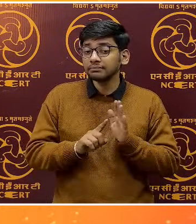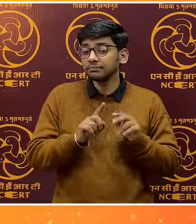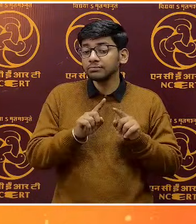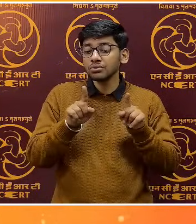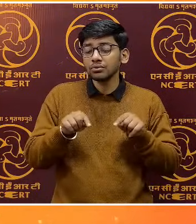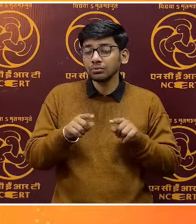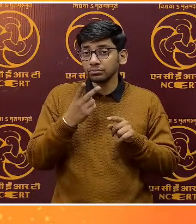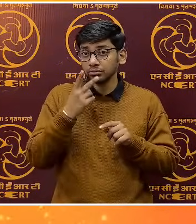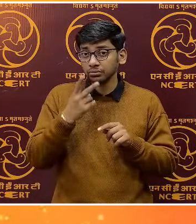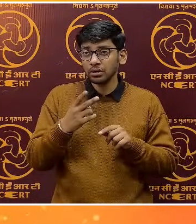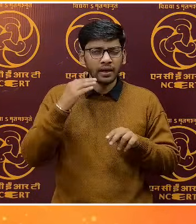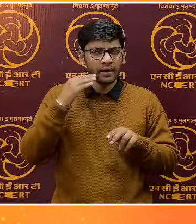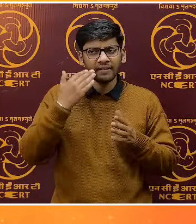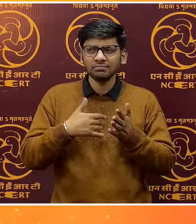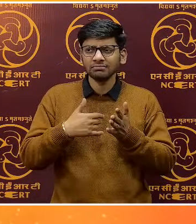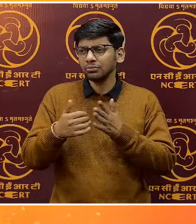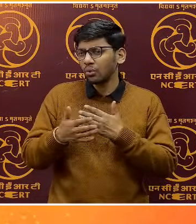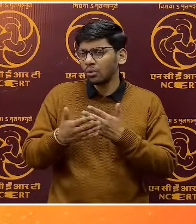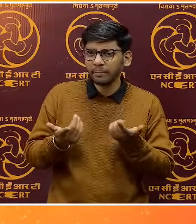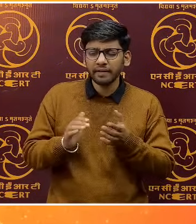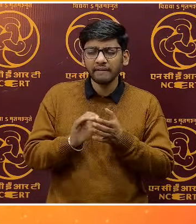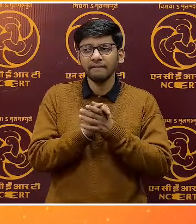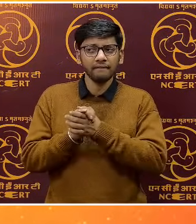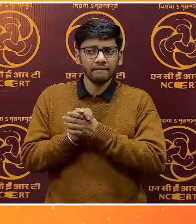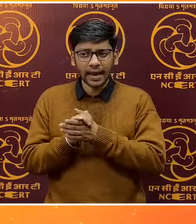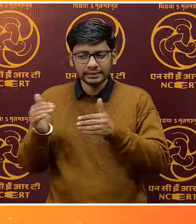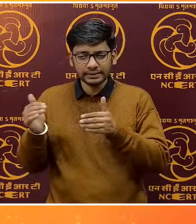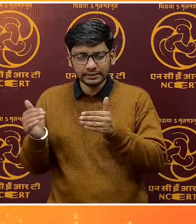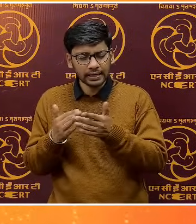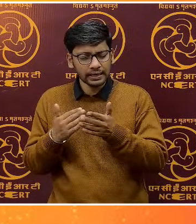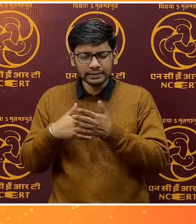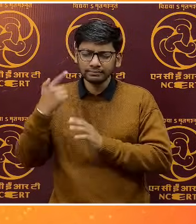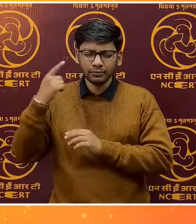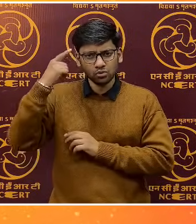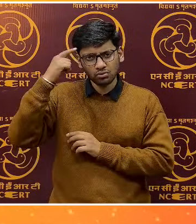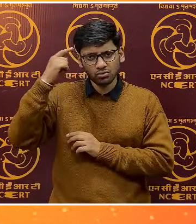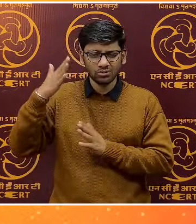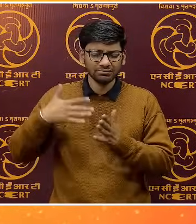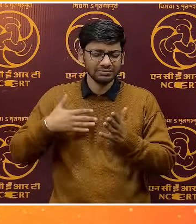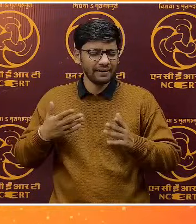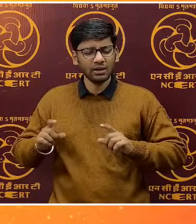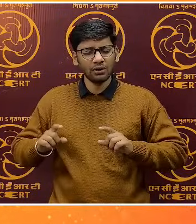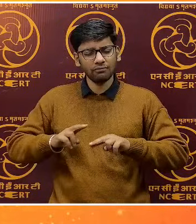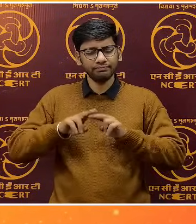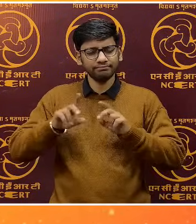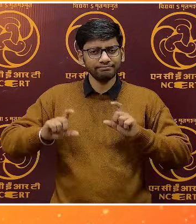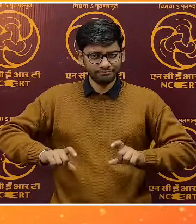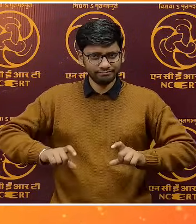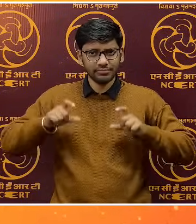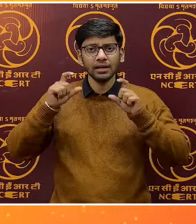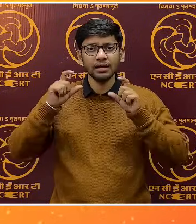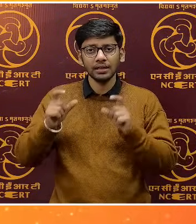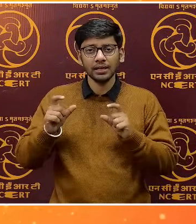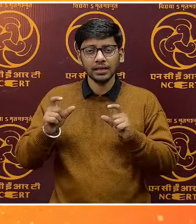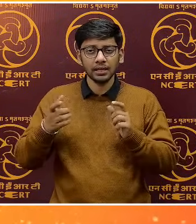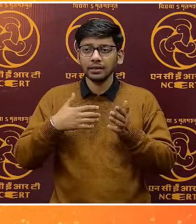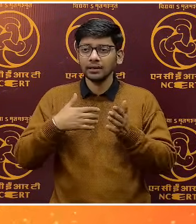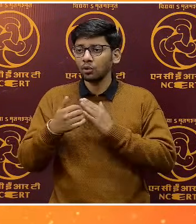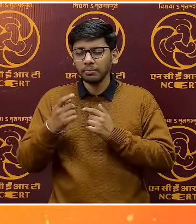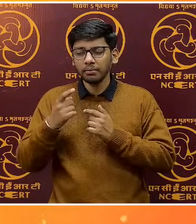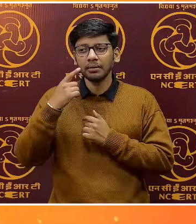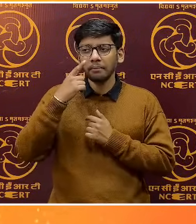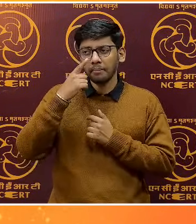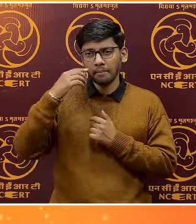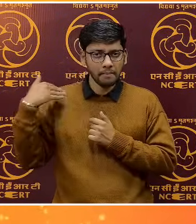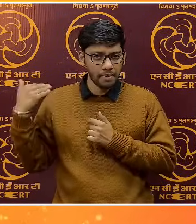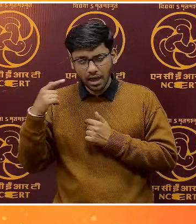we are with our friends, we don't really think much about it, right? We are very comfortable with our friends or with our peers. So that